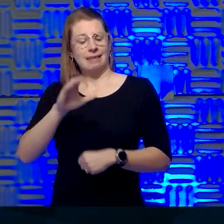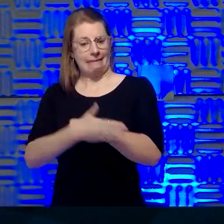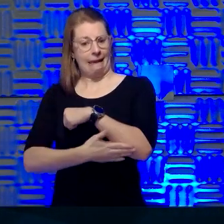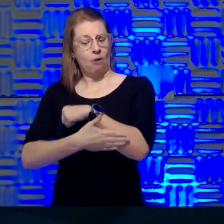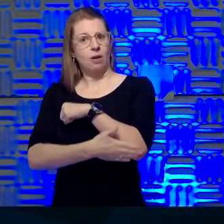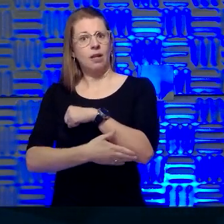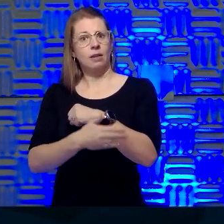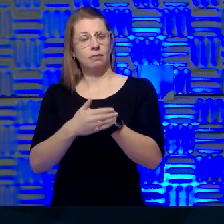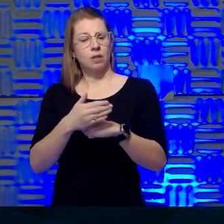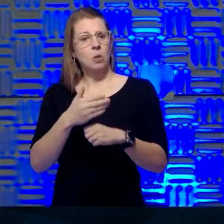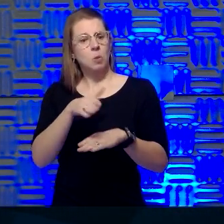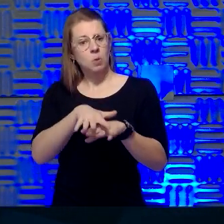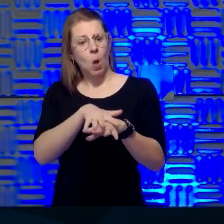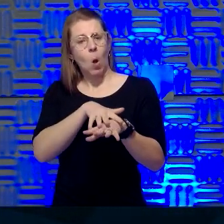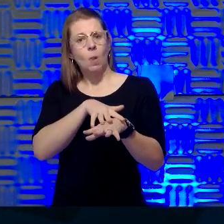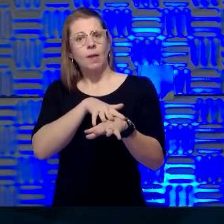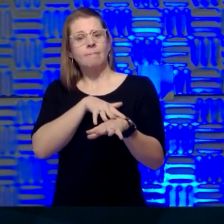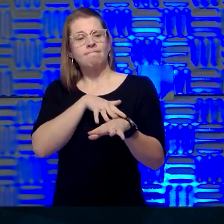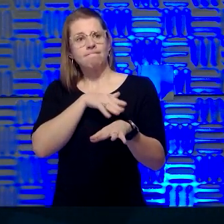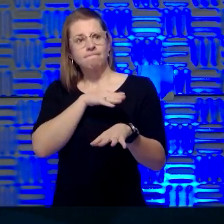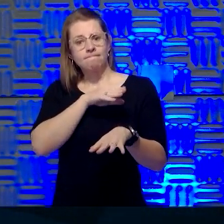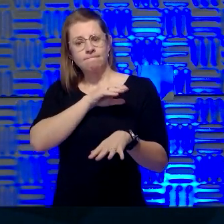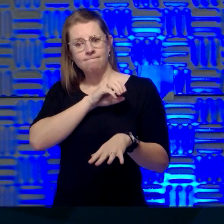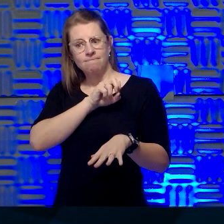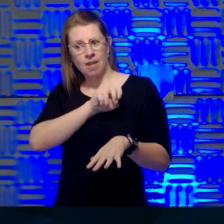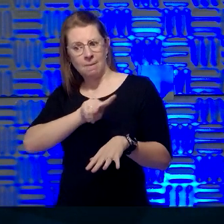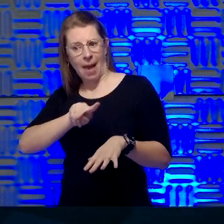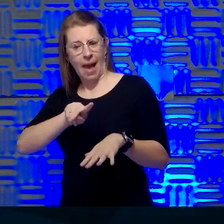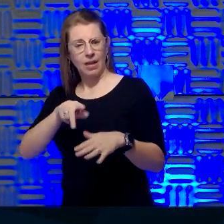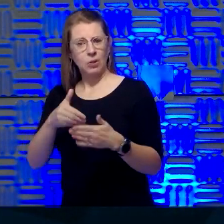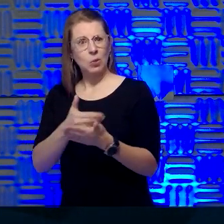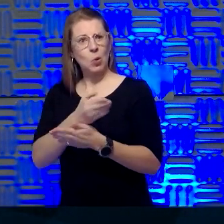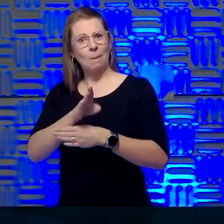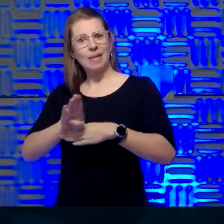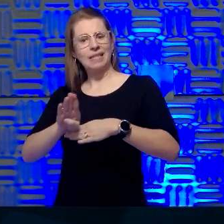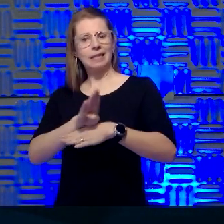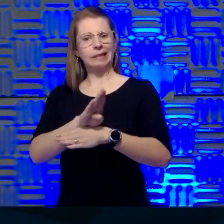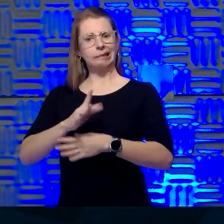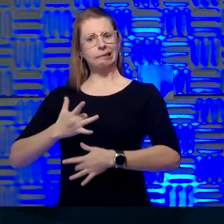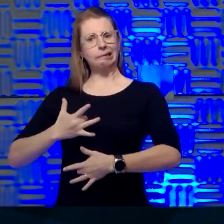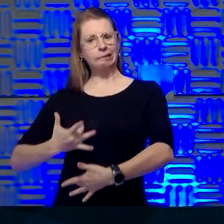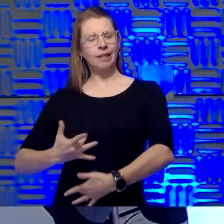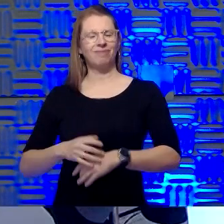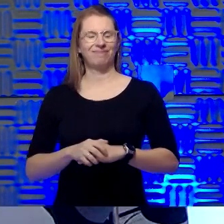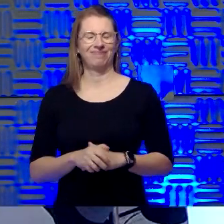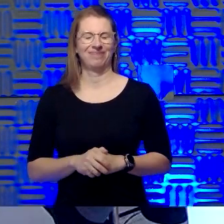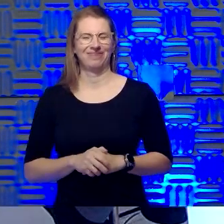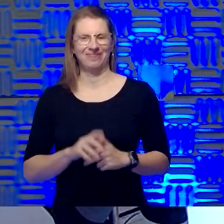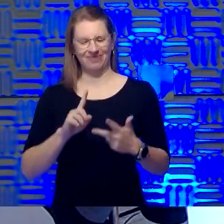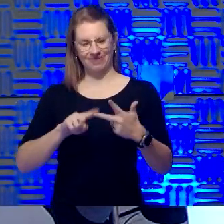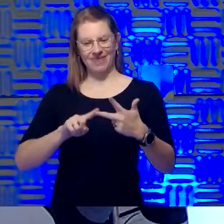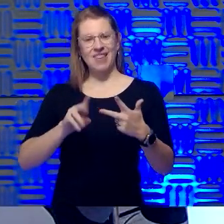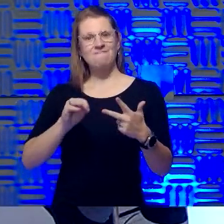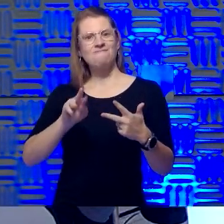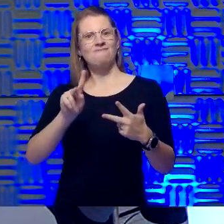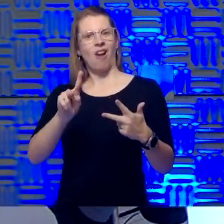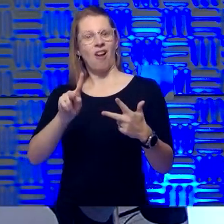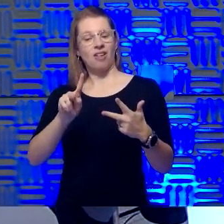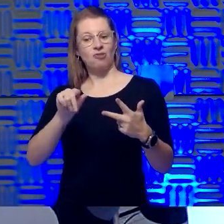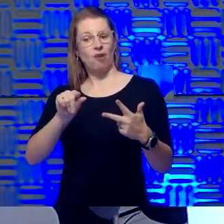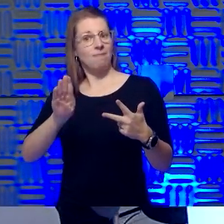slowly returning to what will be the new business as usual. Yeah, you bet. And Mark, how about out in Great